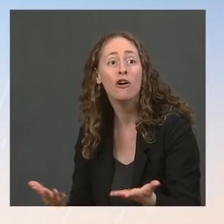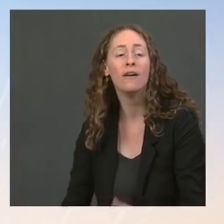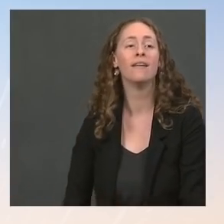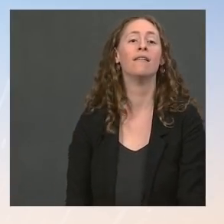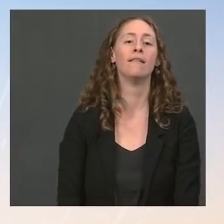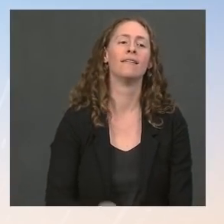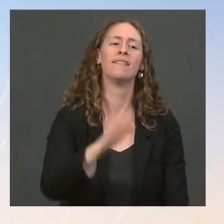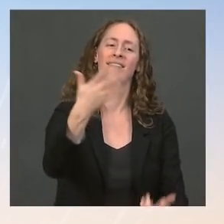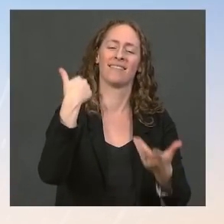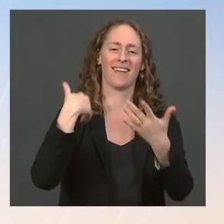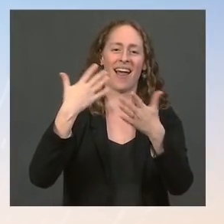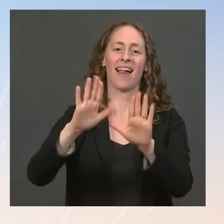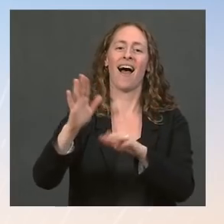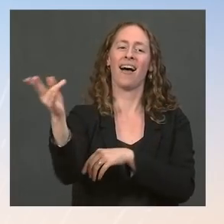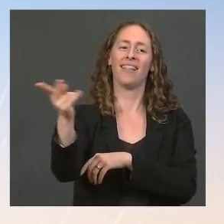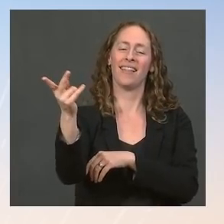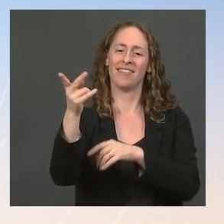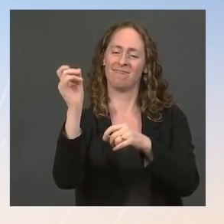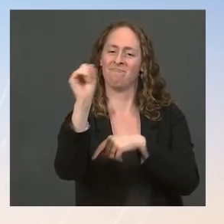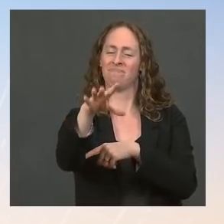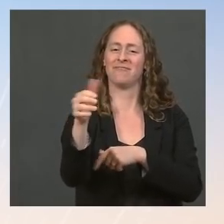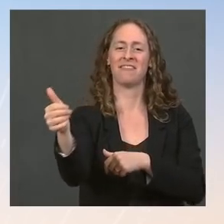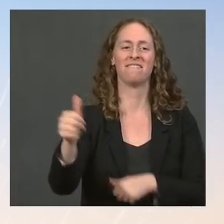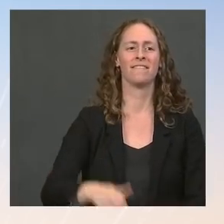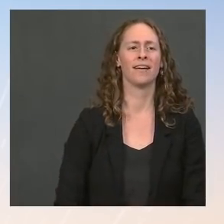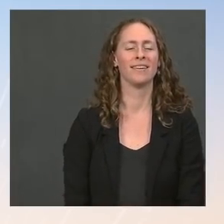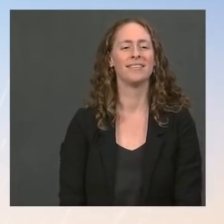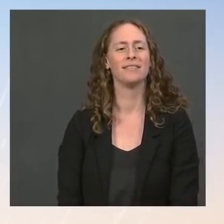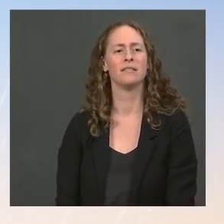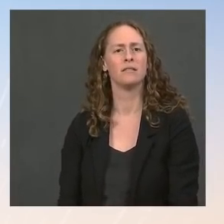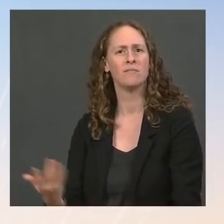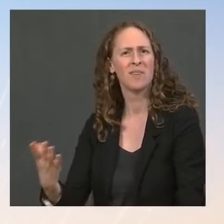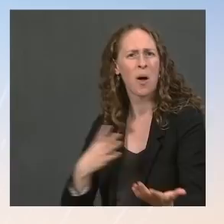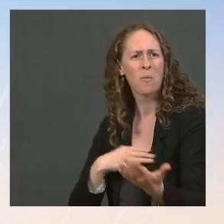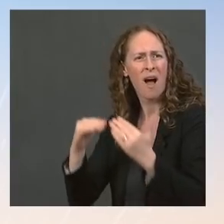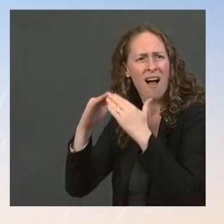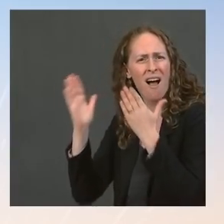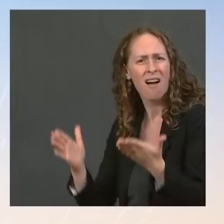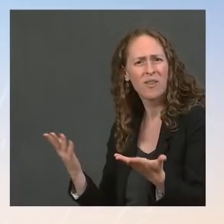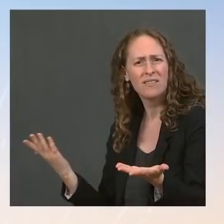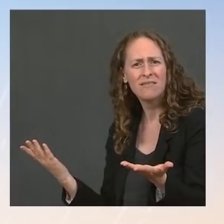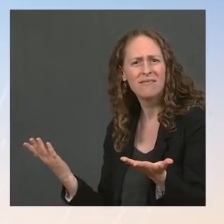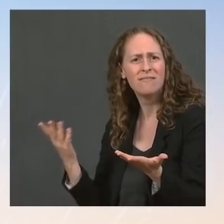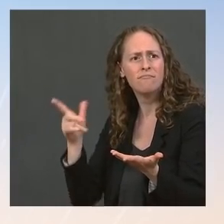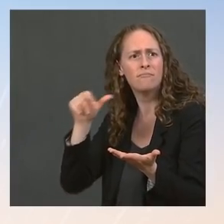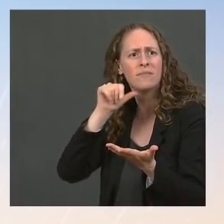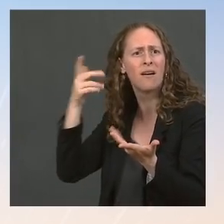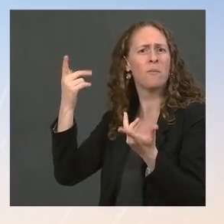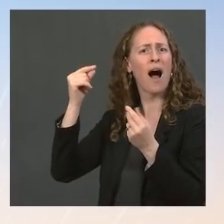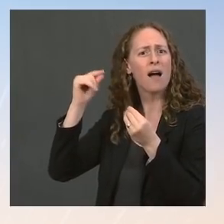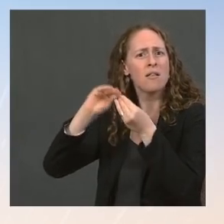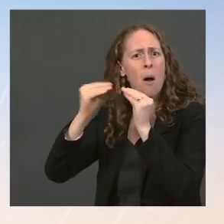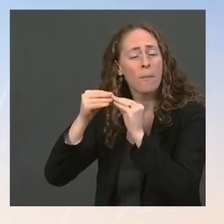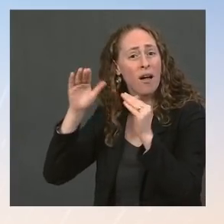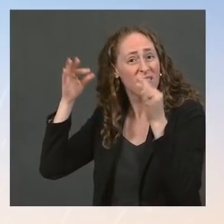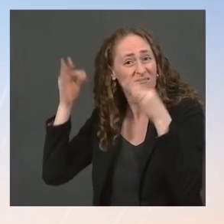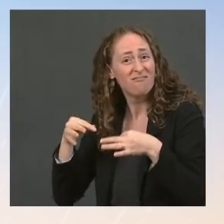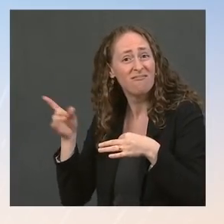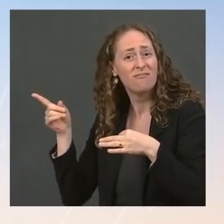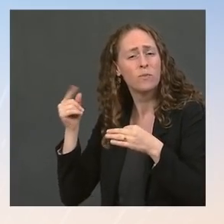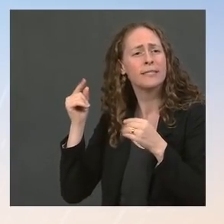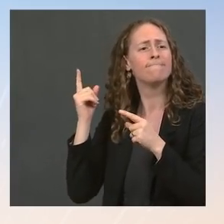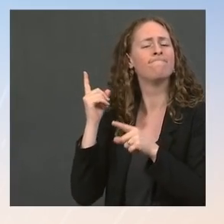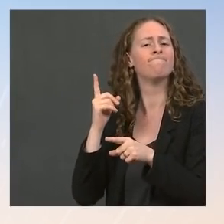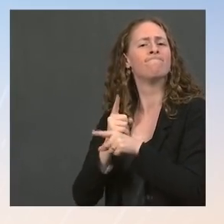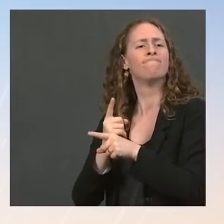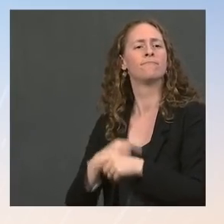comfortable with and where they sit. But I mean with the White House, have they come to an agreement on a top line number? What our objective is, Caitlin, is